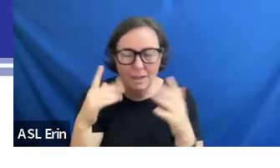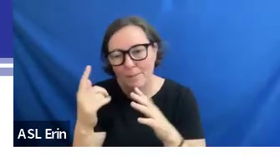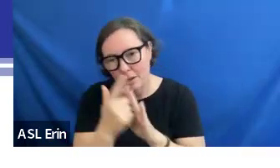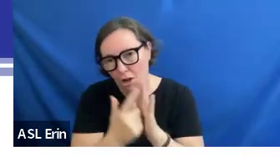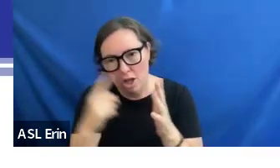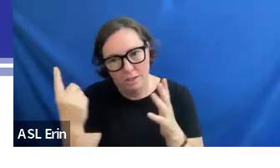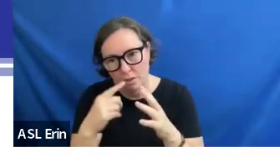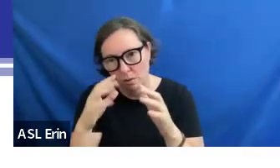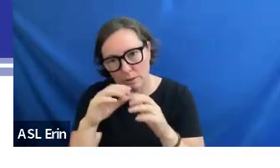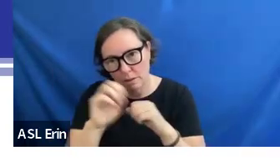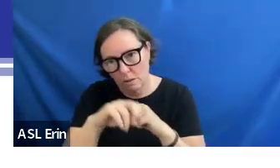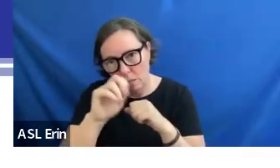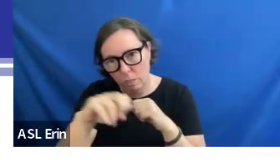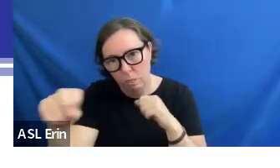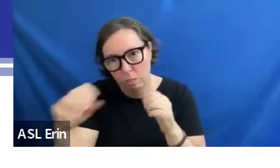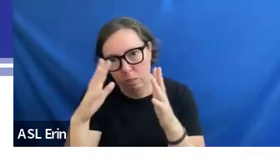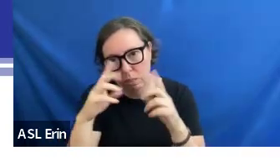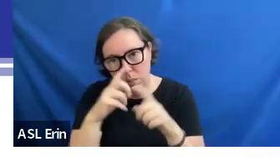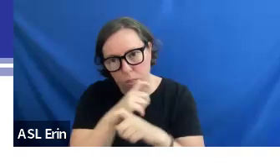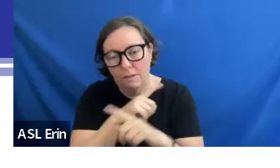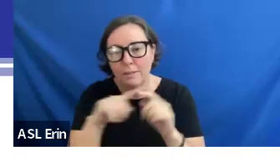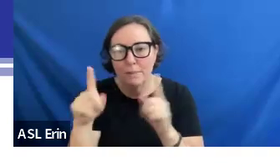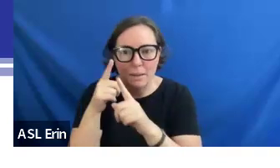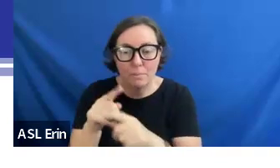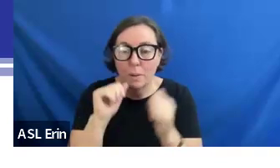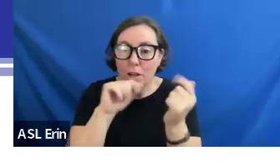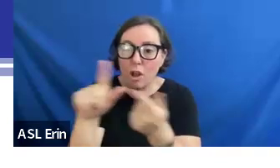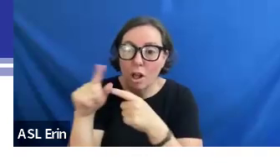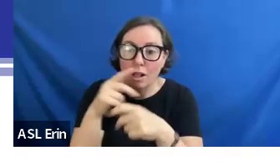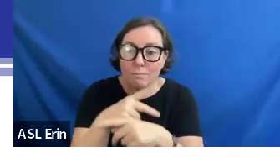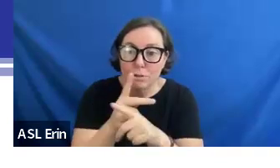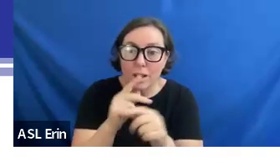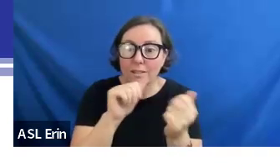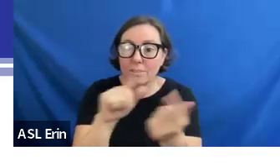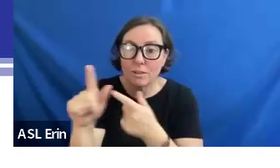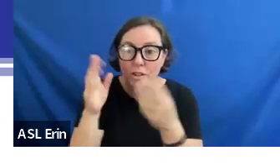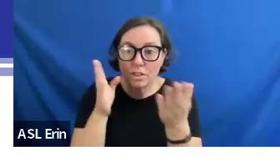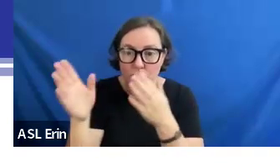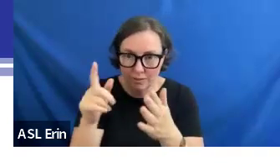always are. But in a nutshell, all products and services need to be accessible.